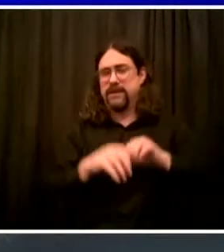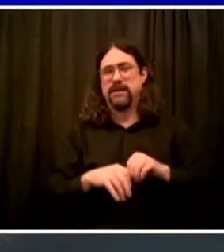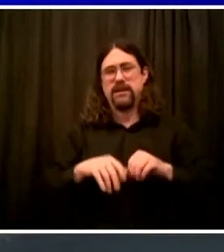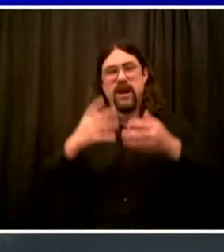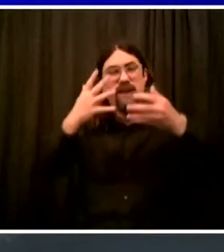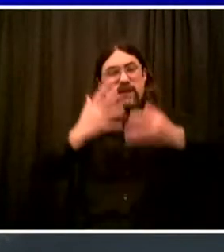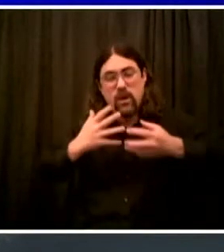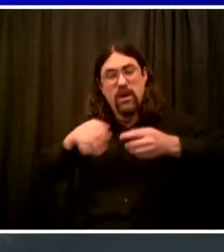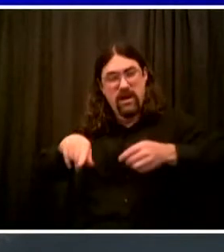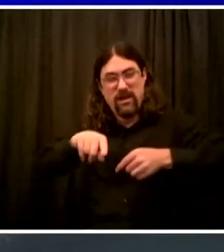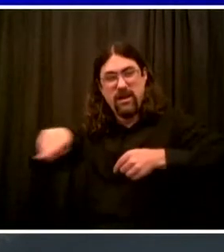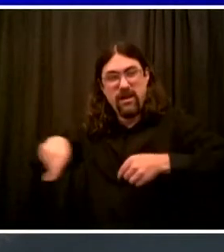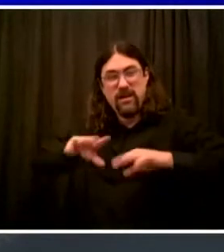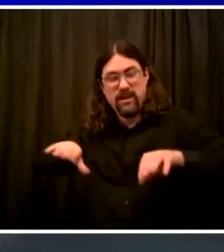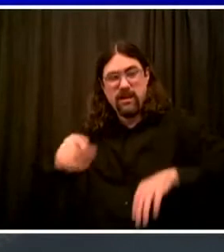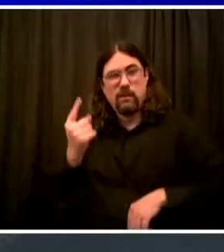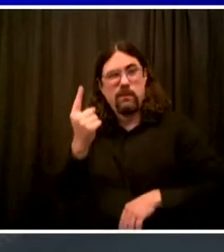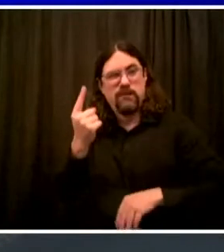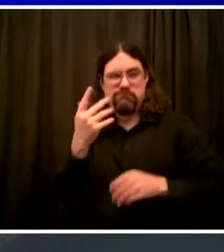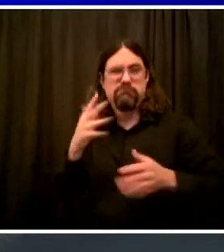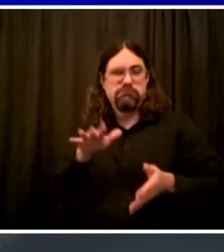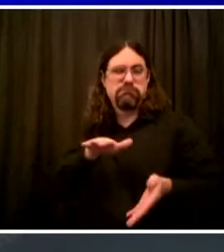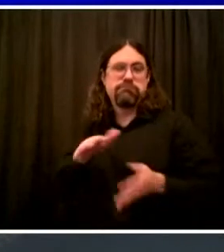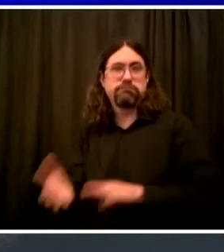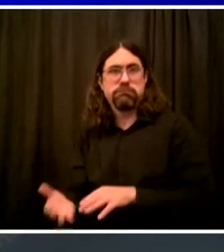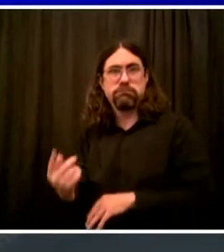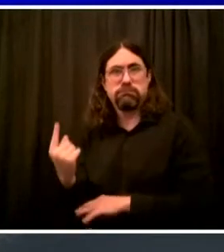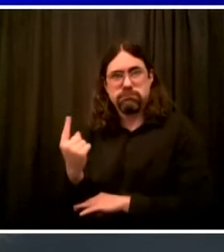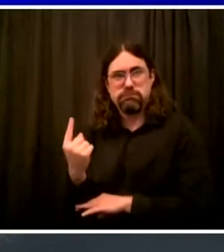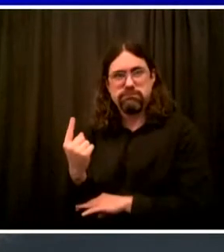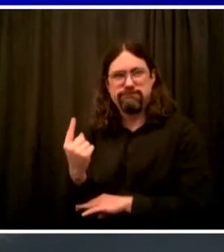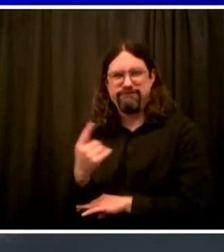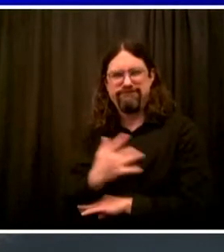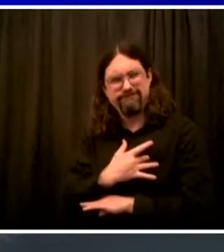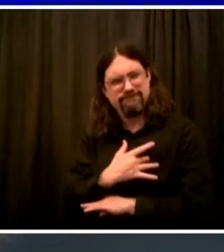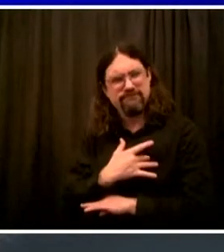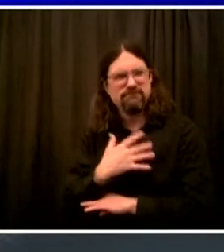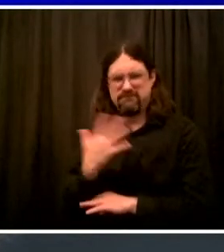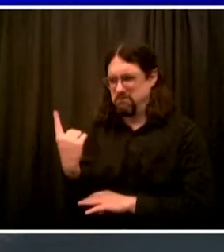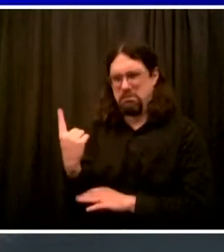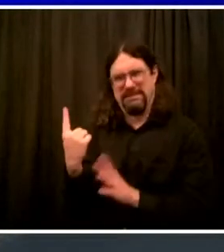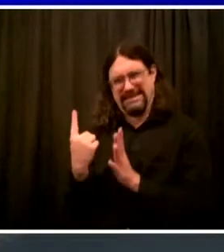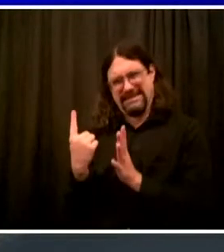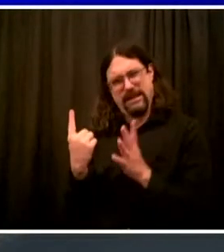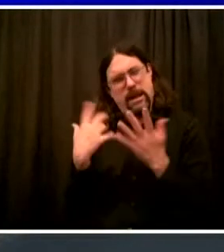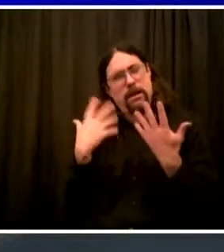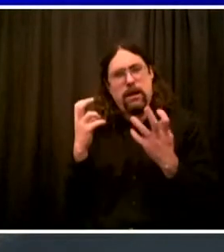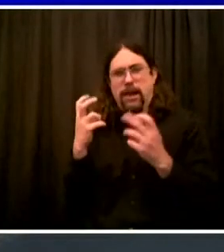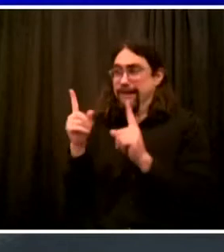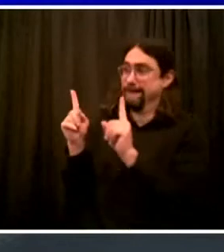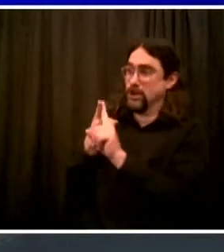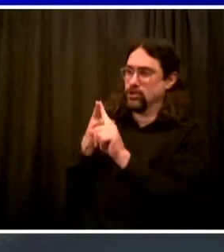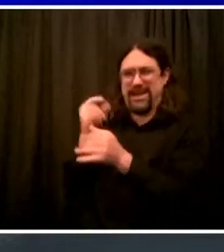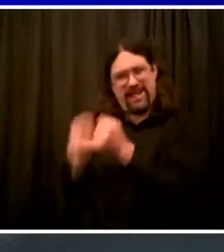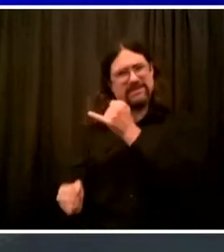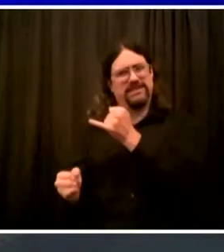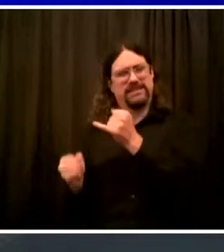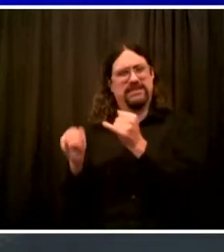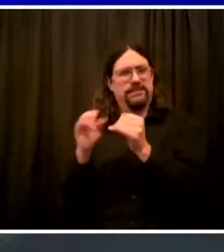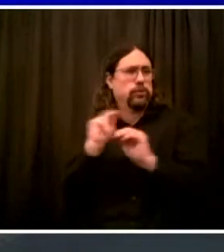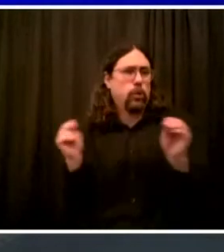don't want that ever to happen again. So we're going to do the maximum to get everyone informed, to get everyone the help they need, to